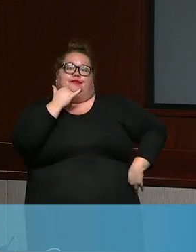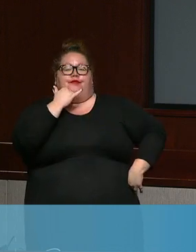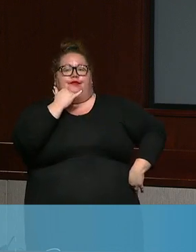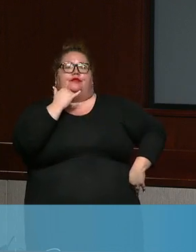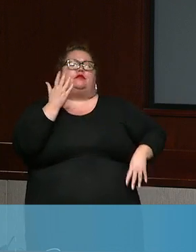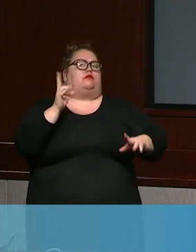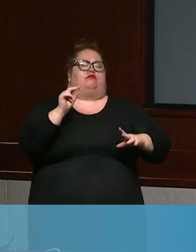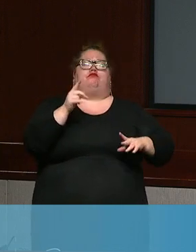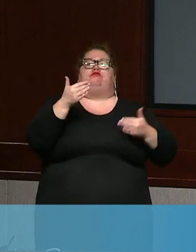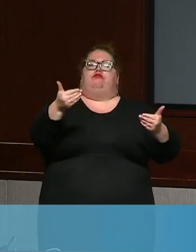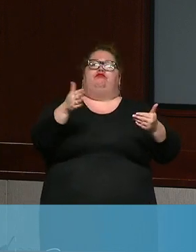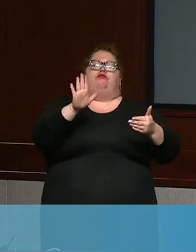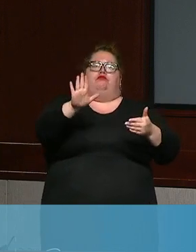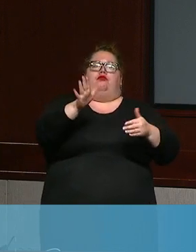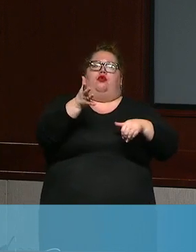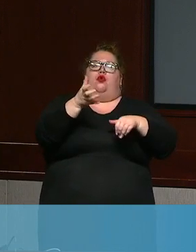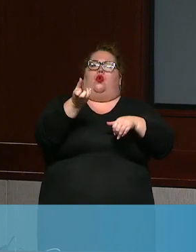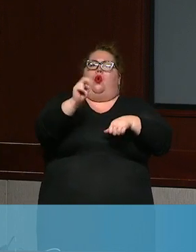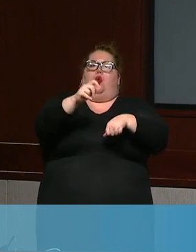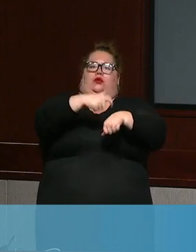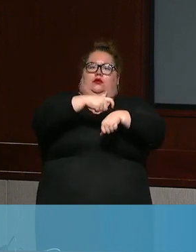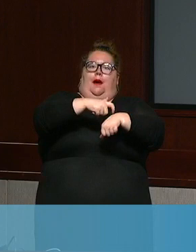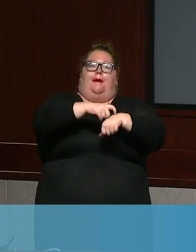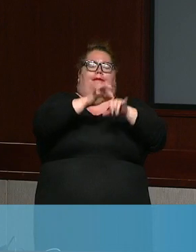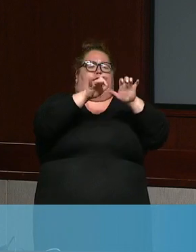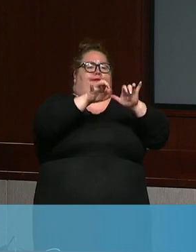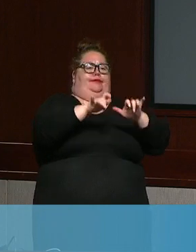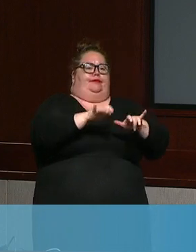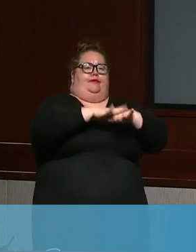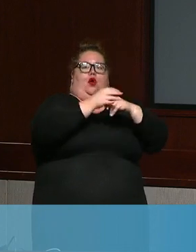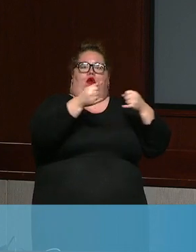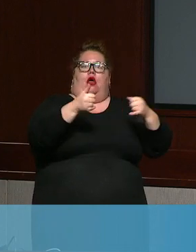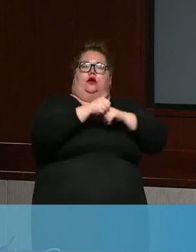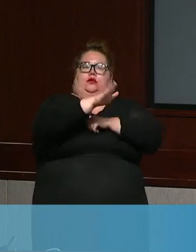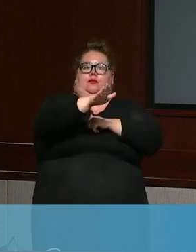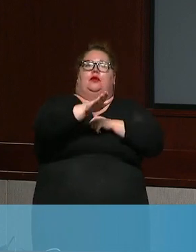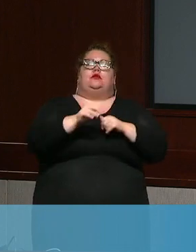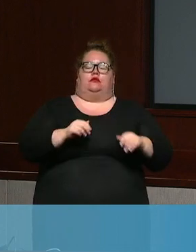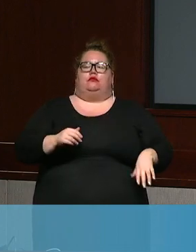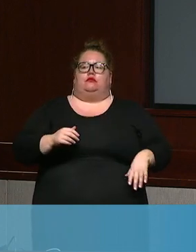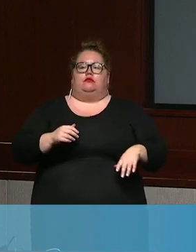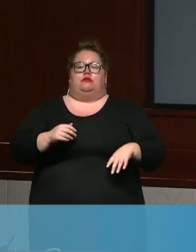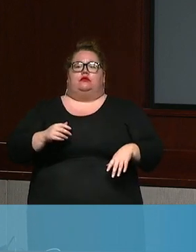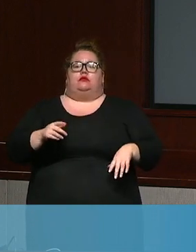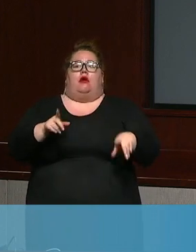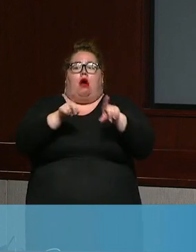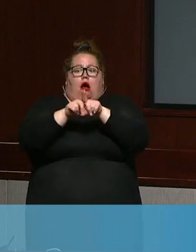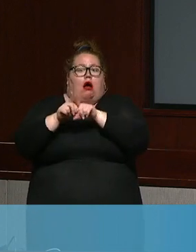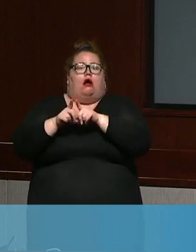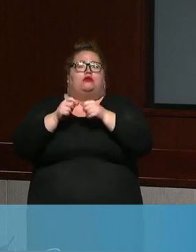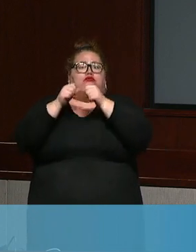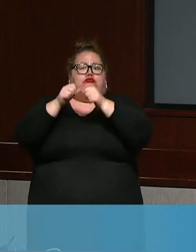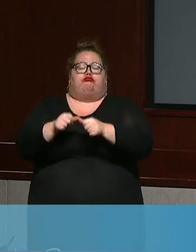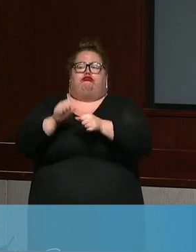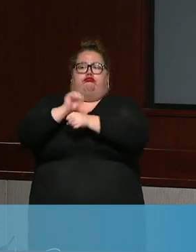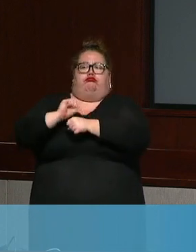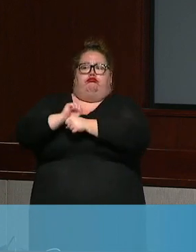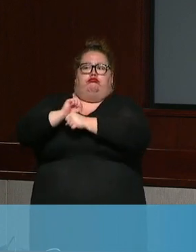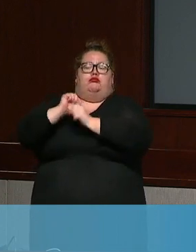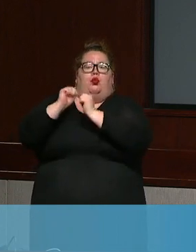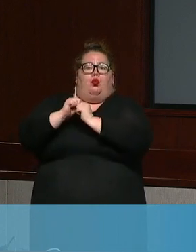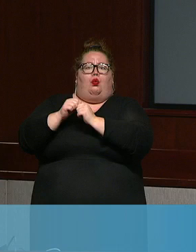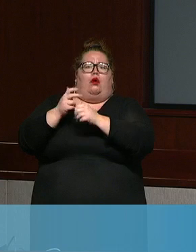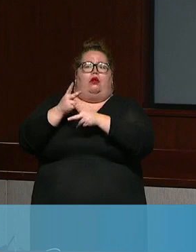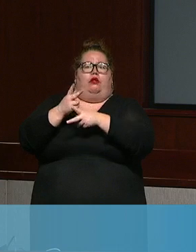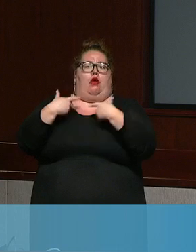and our staff continue to respond to those. We continue to work with our healthcare providers to get accurate information, particularly phone